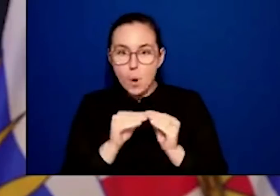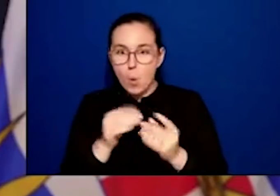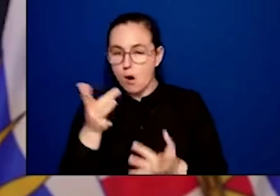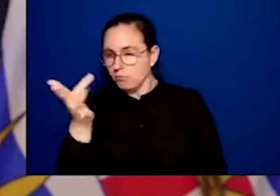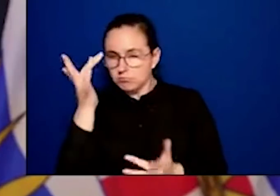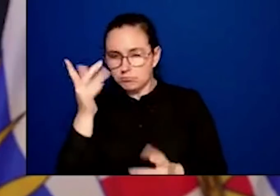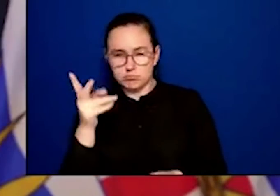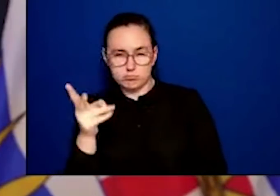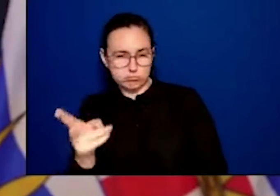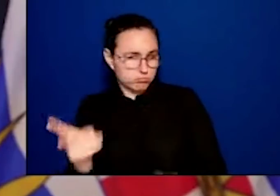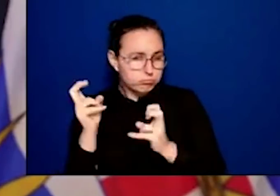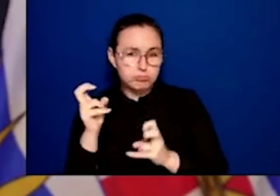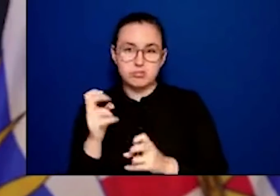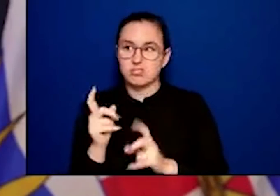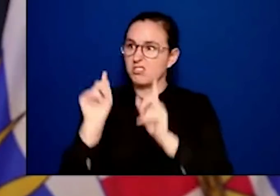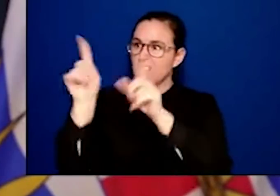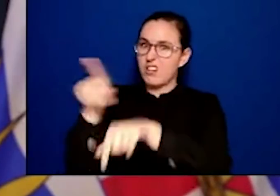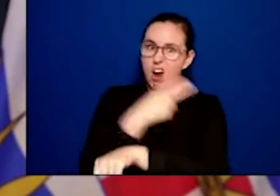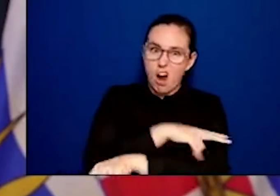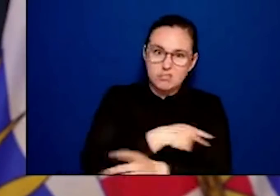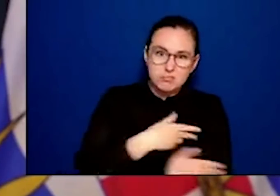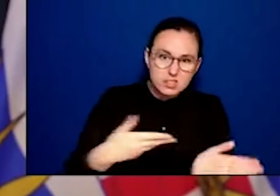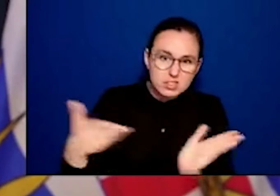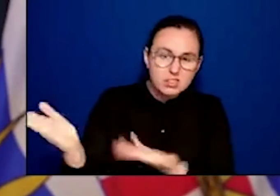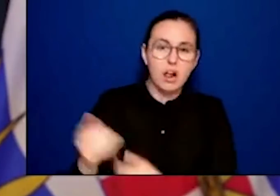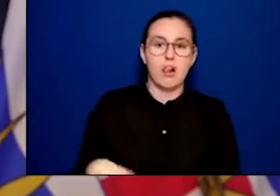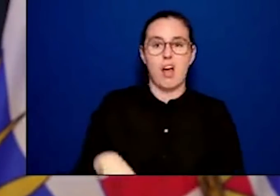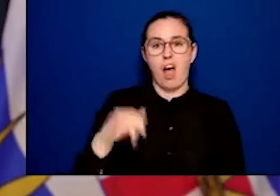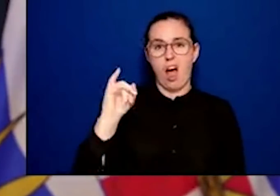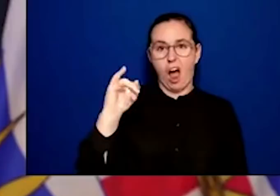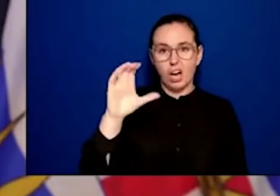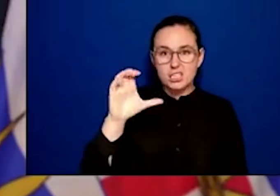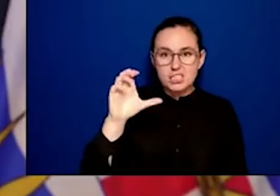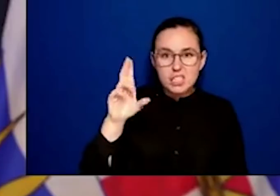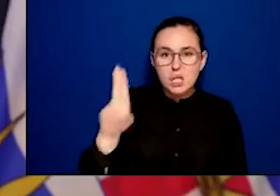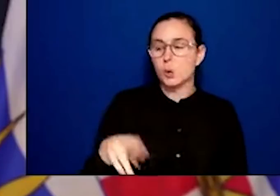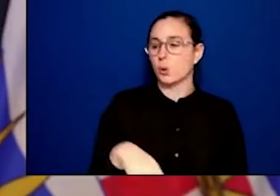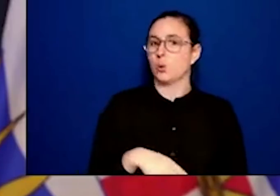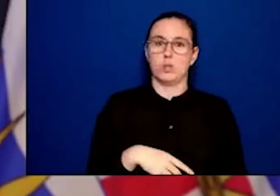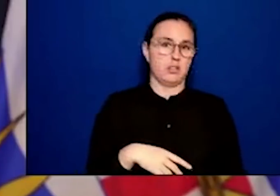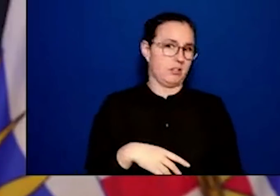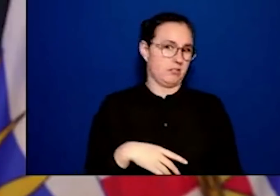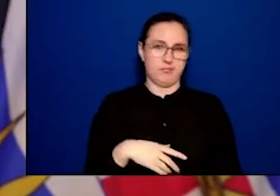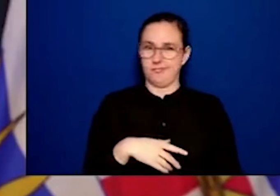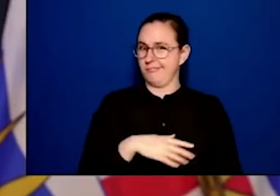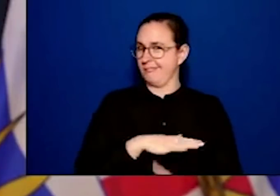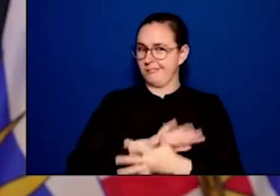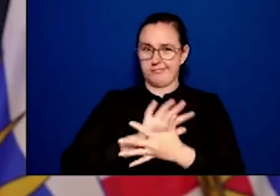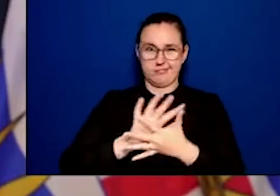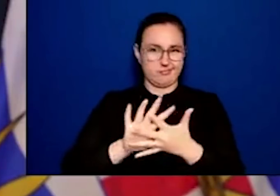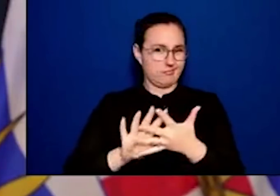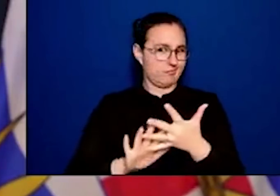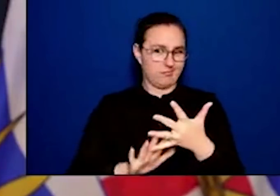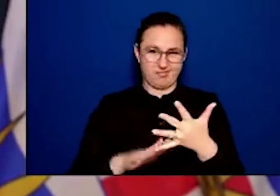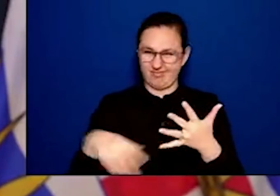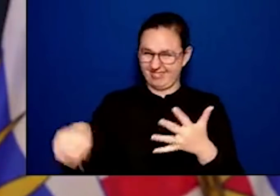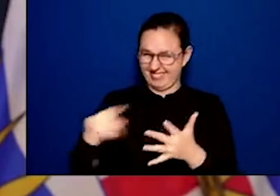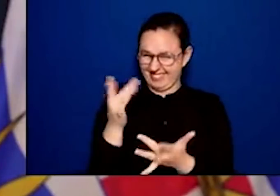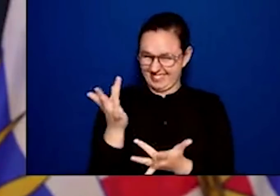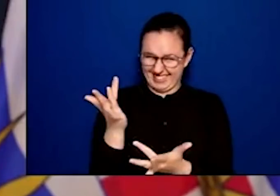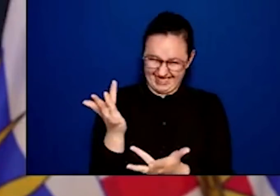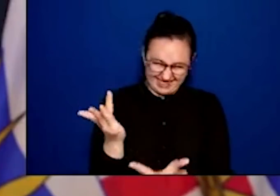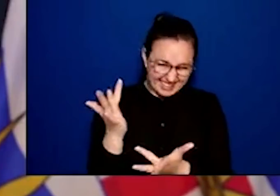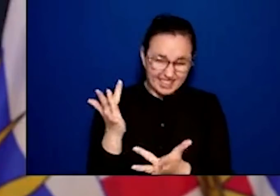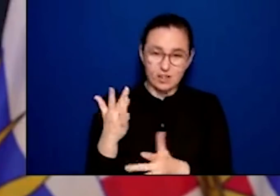in the number of people who have severe illness, and sadly, in the number of deaths that we're seeing. Vaccination